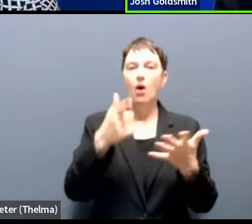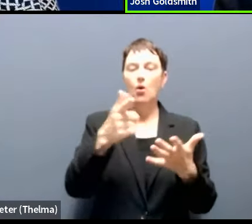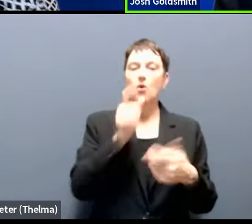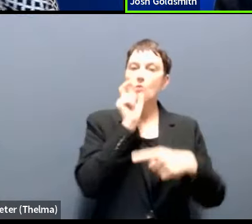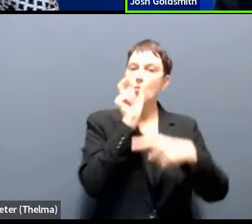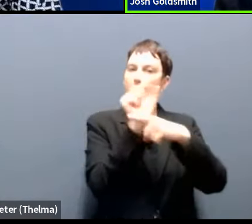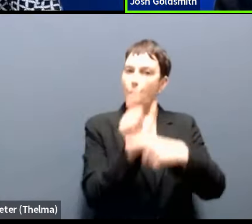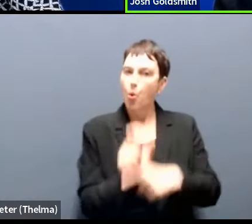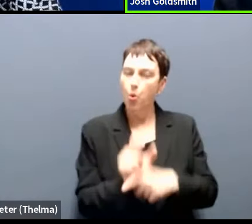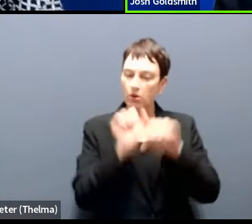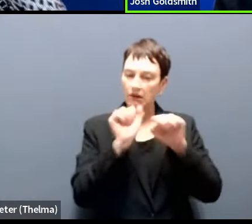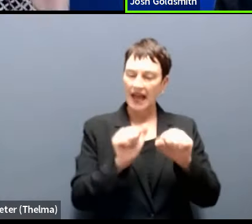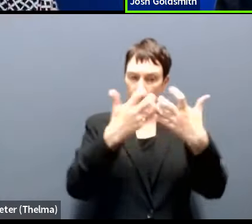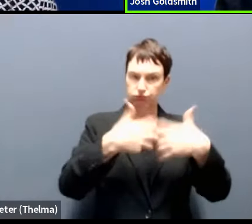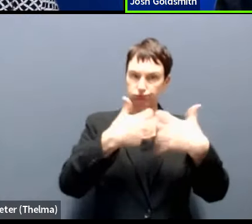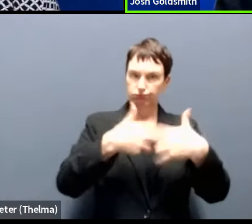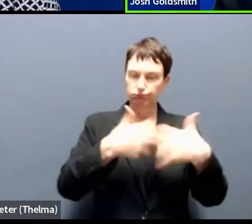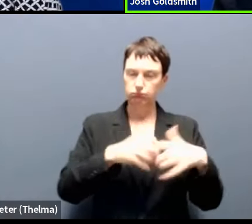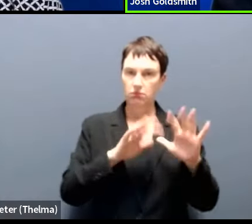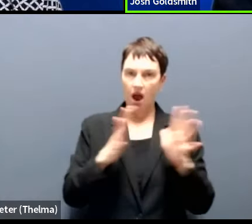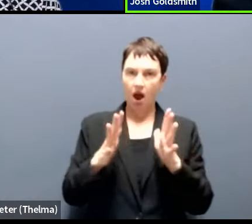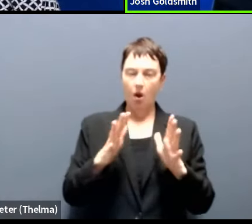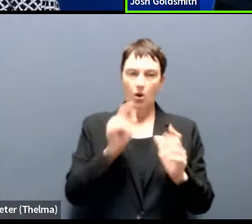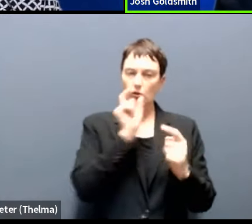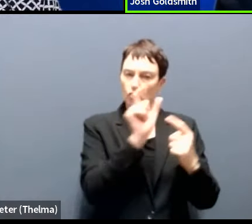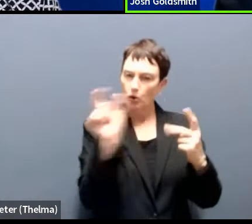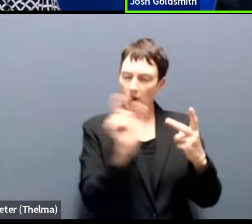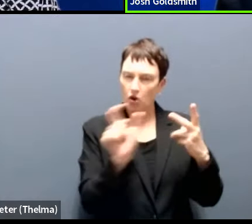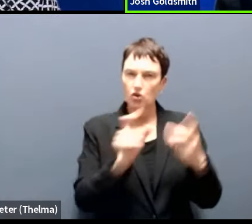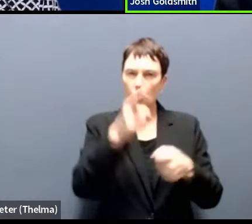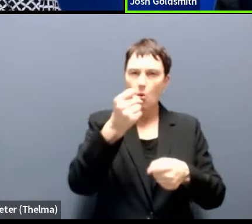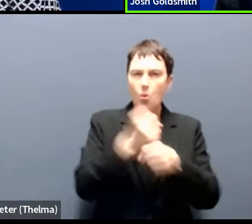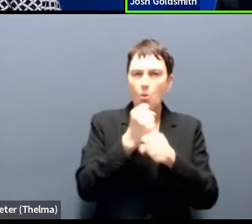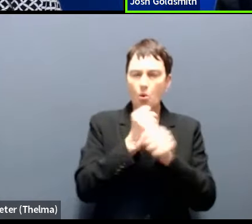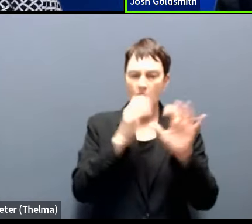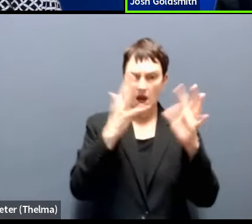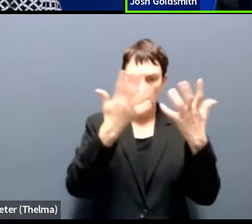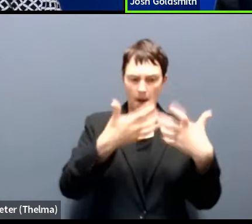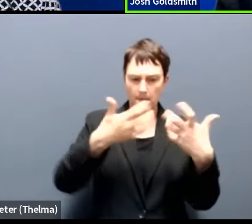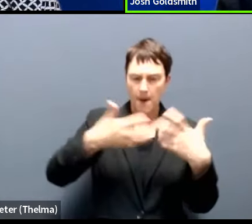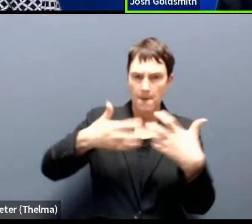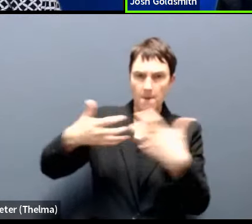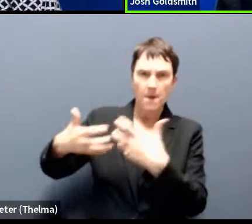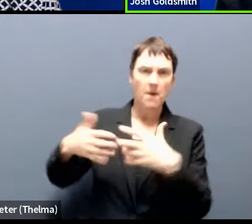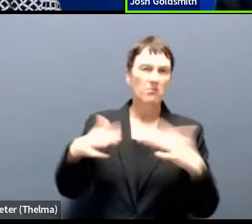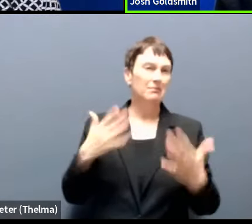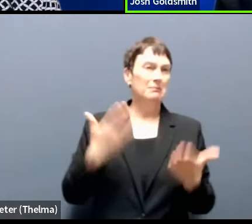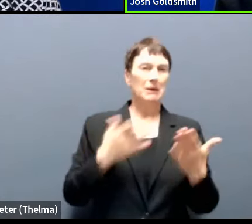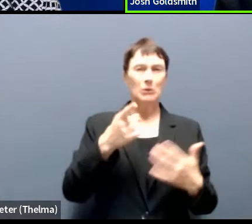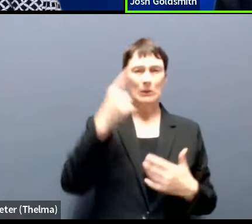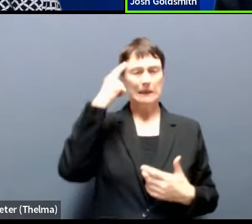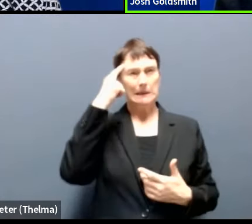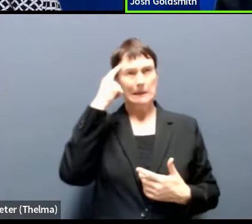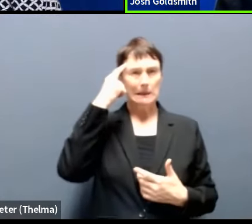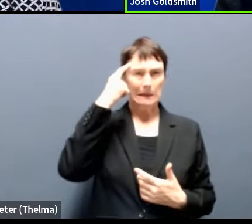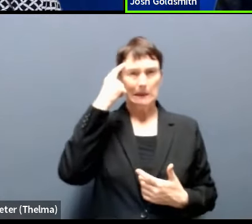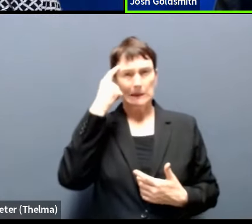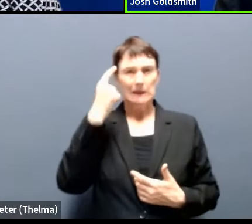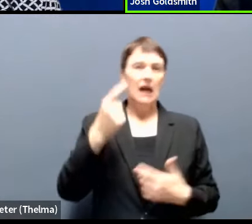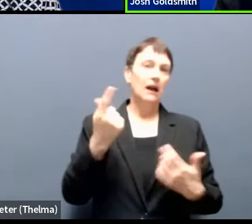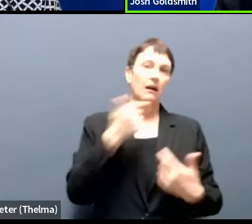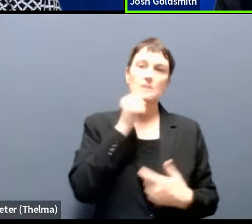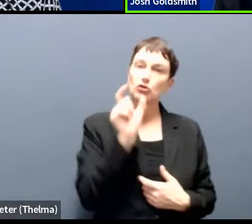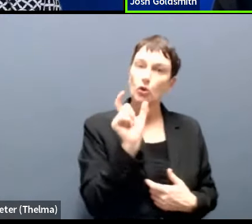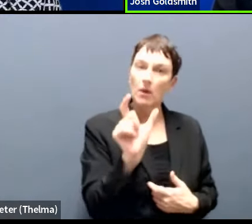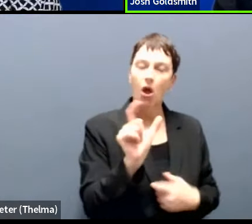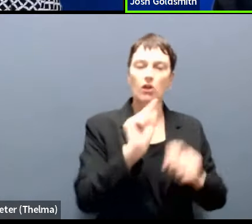to work with glossaries and terminology, everything you need to know, terminology extraction, how to use a glossary in the booth, and so